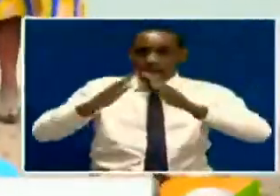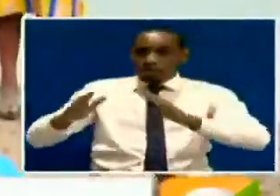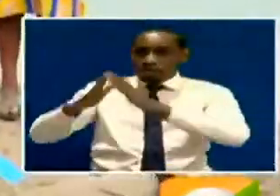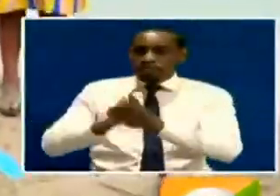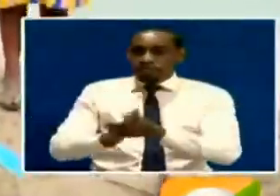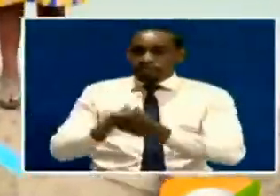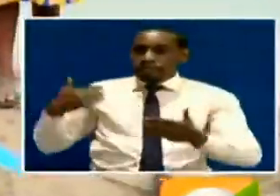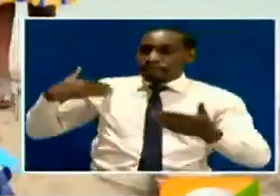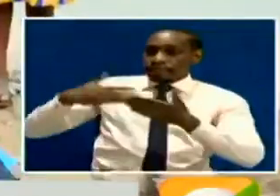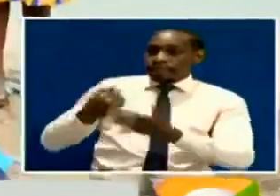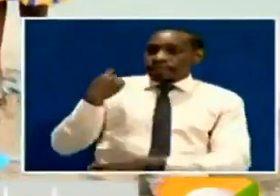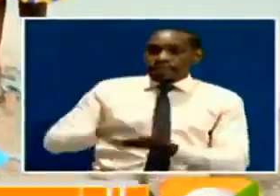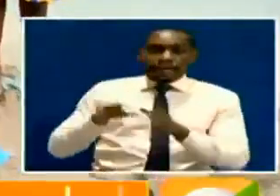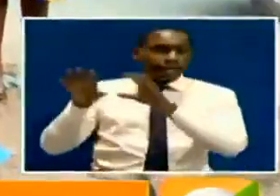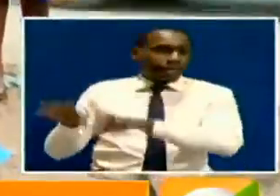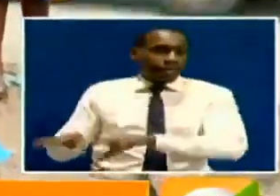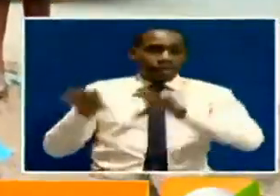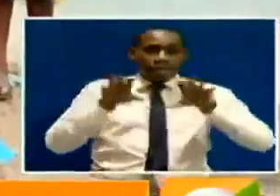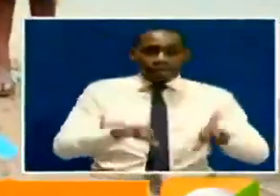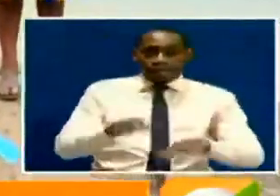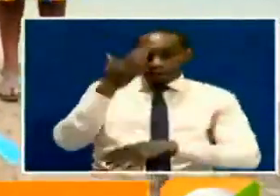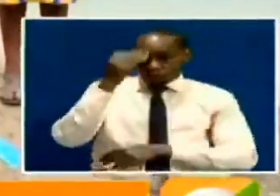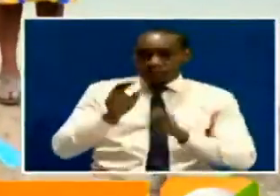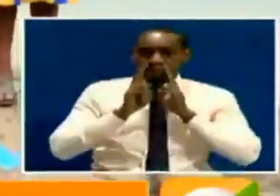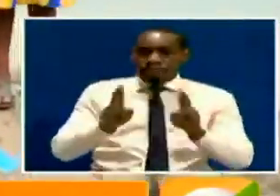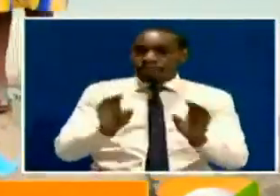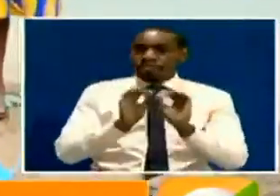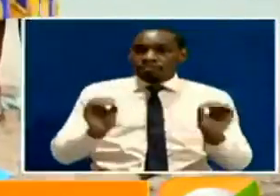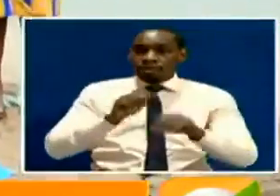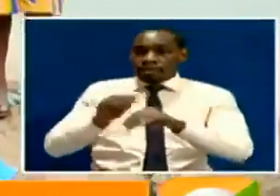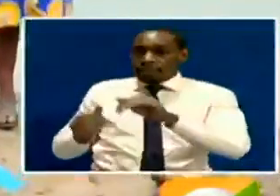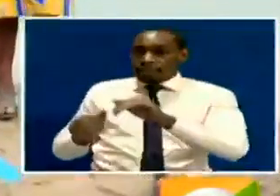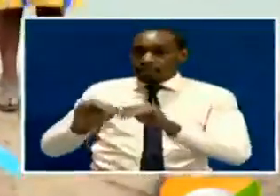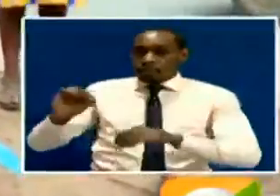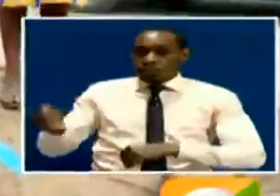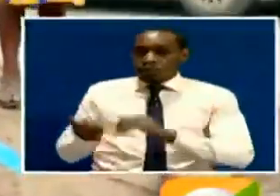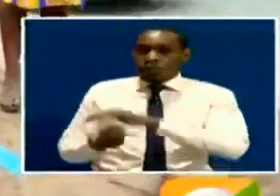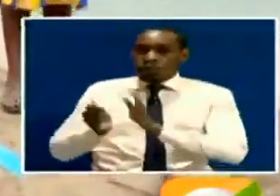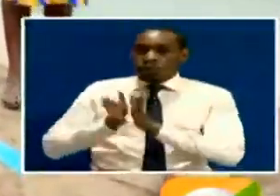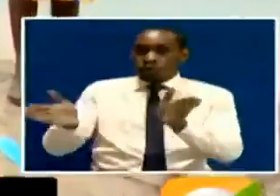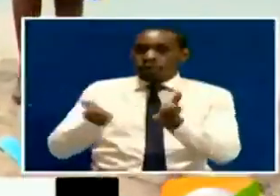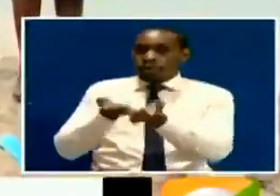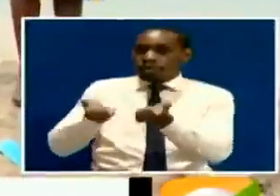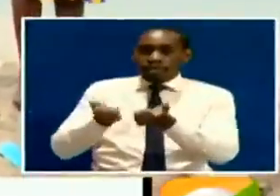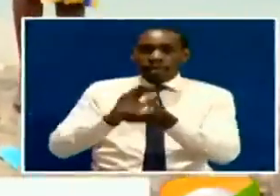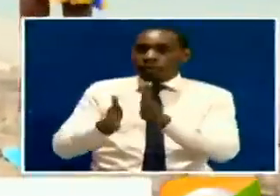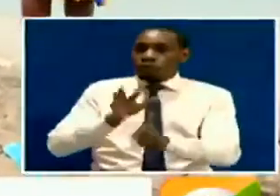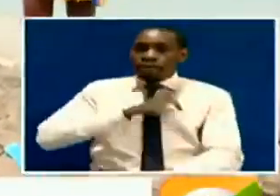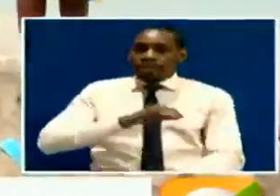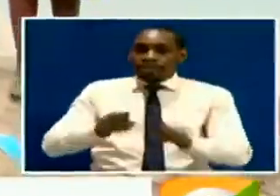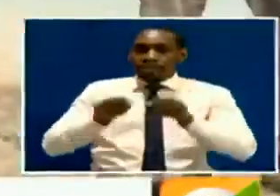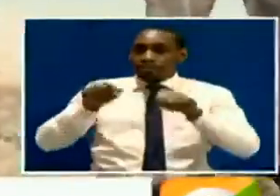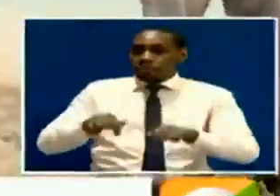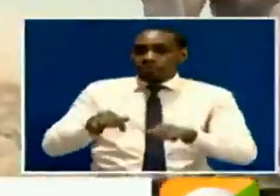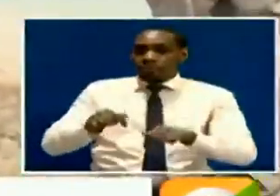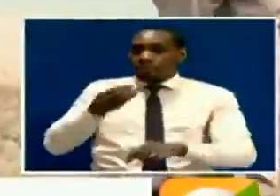jana tumehangaika sana. Jua tu na amani, hata tumeamka asubuhi kufungua kazi hatujapata hata kitu, hata leo hatujui